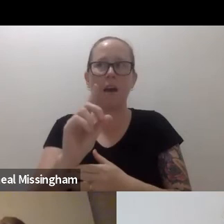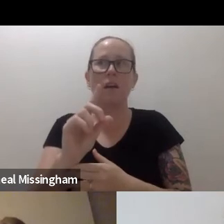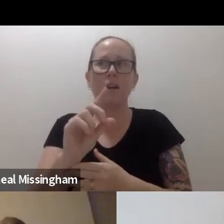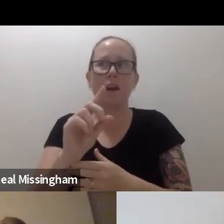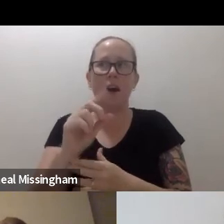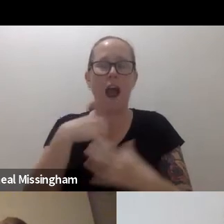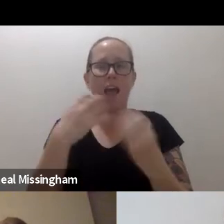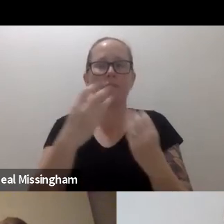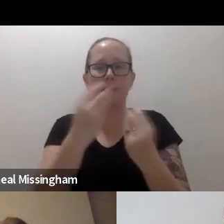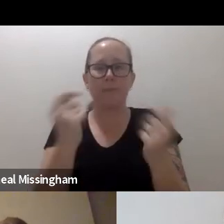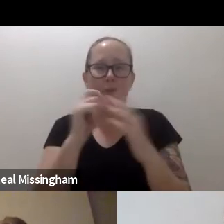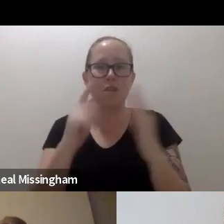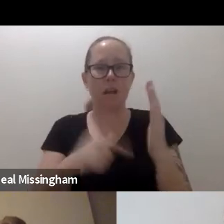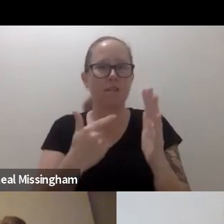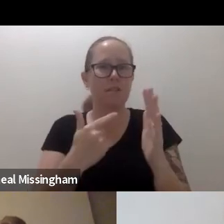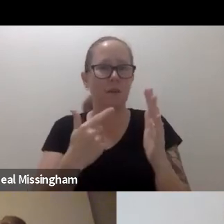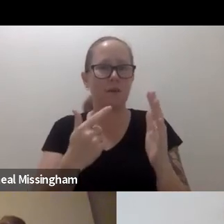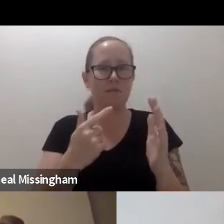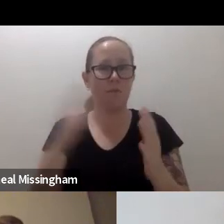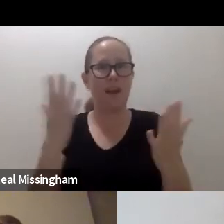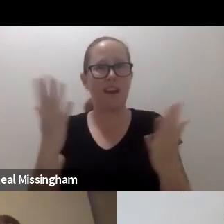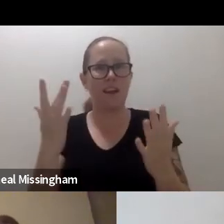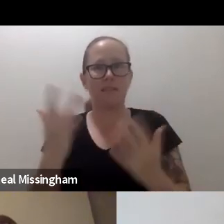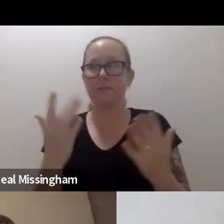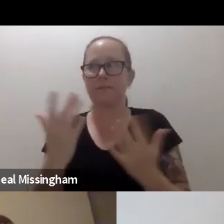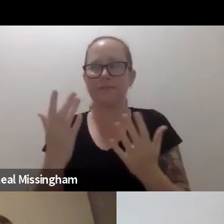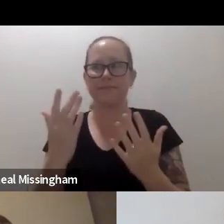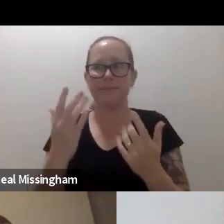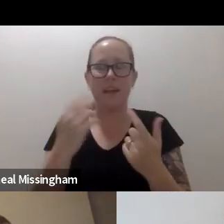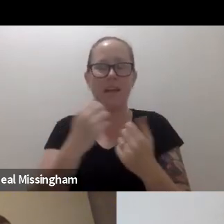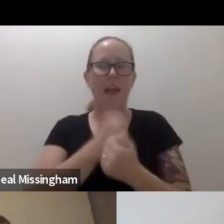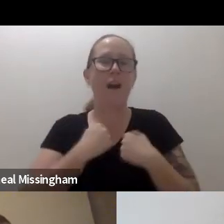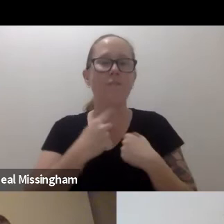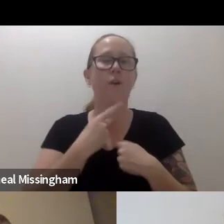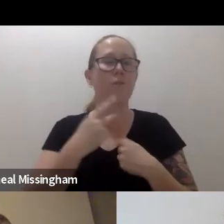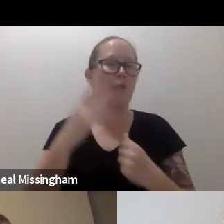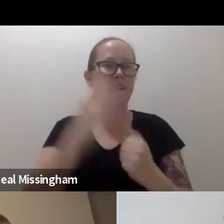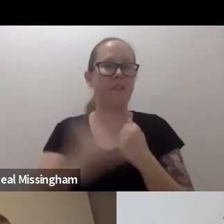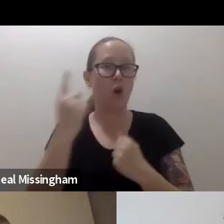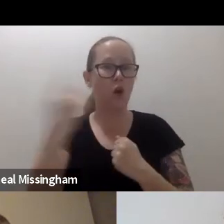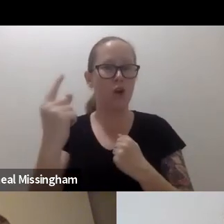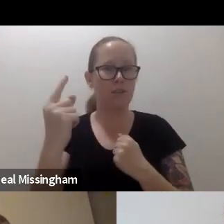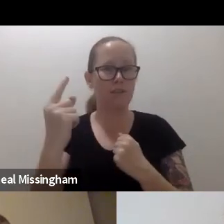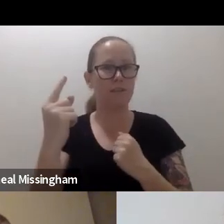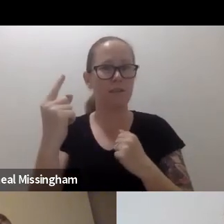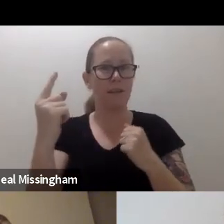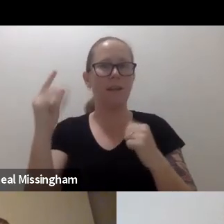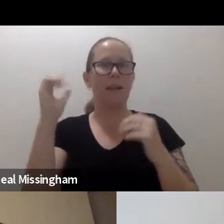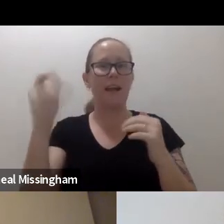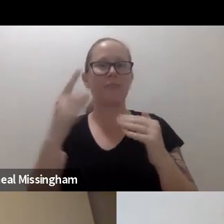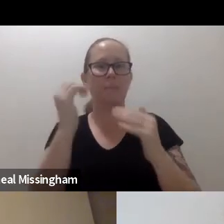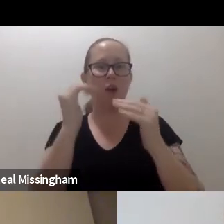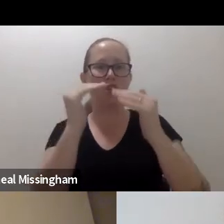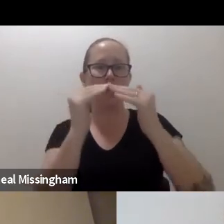However, I have some projects where our voice was never heard,